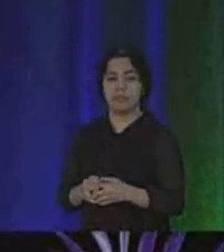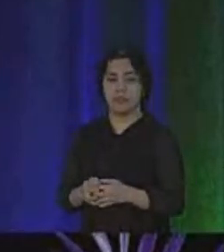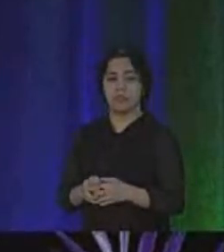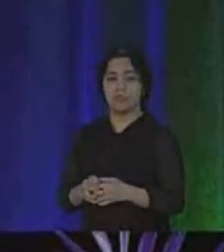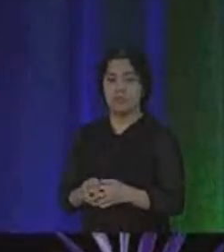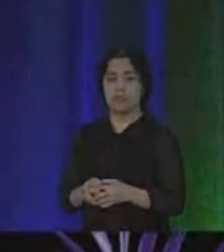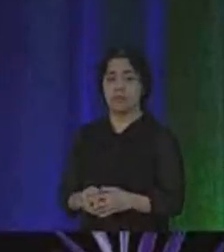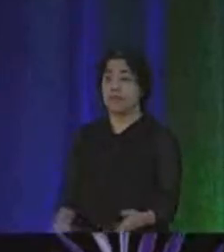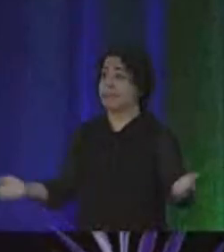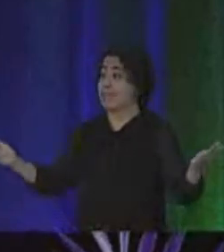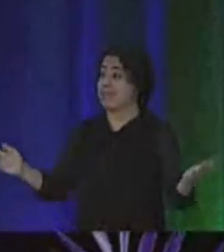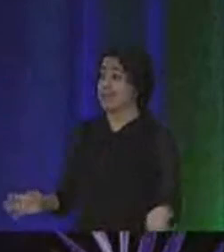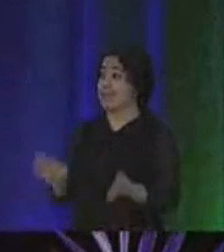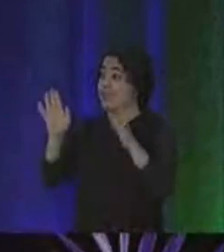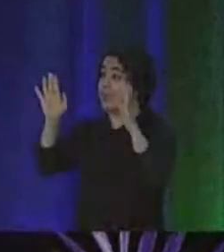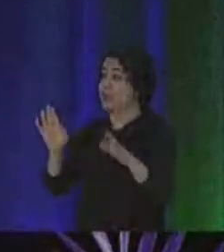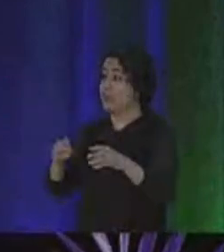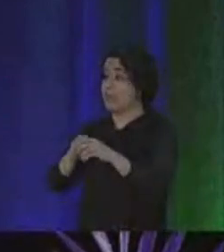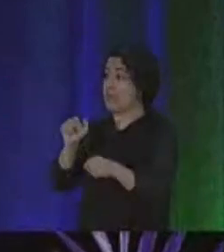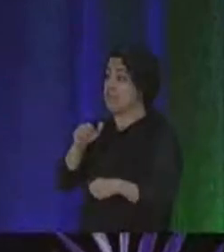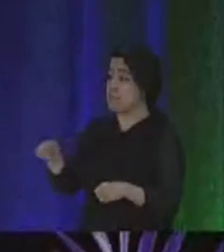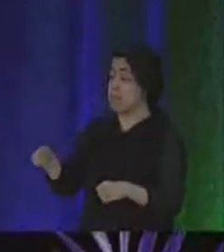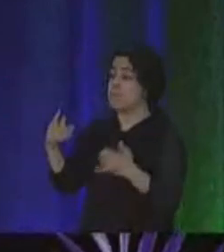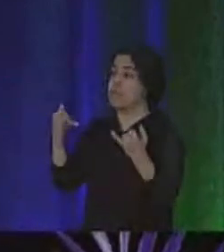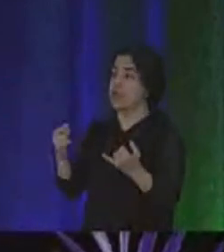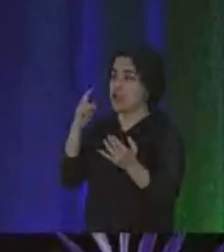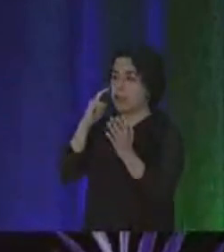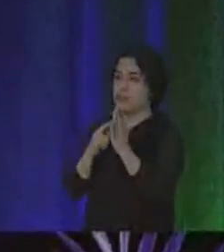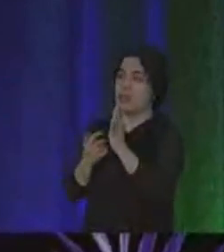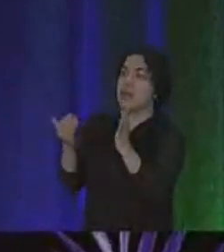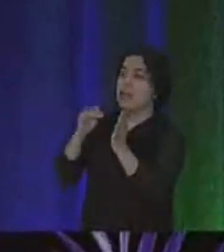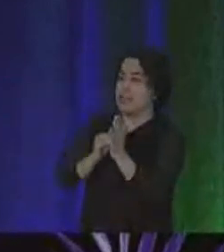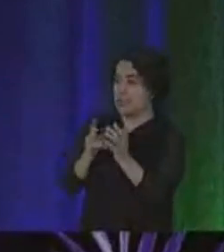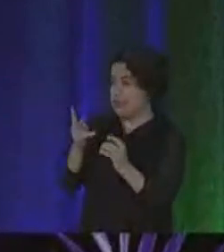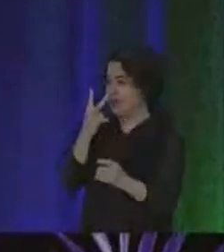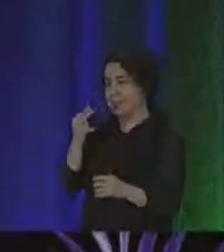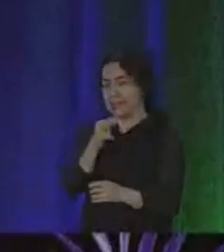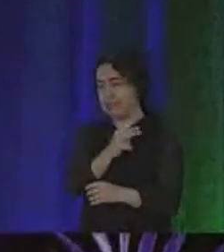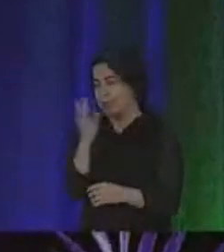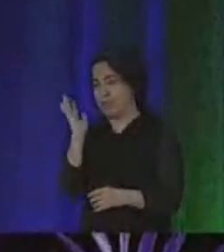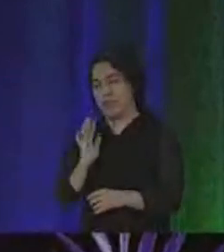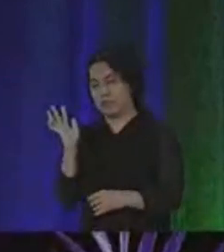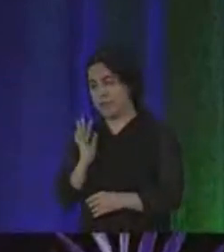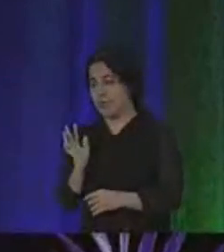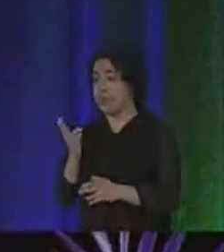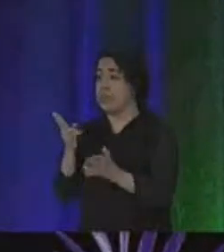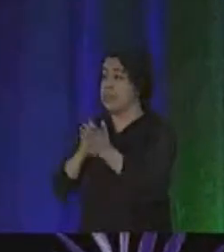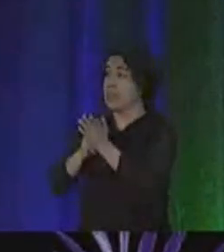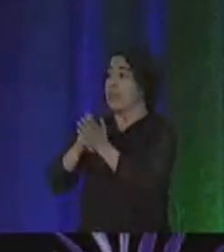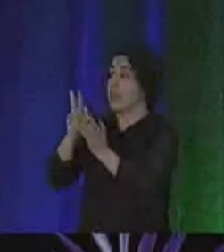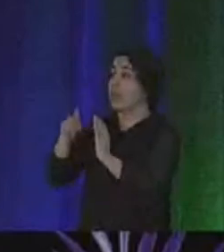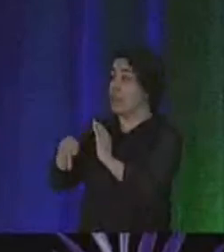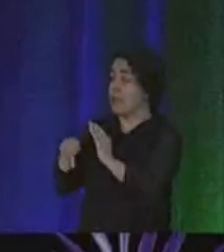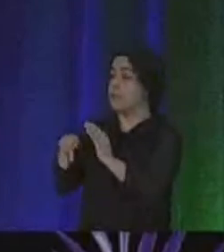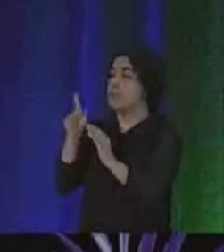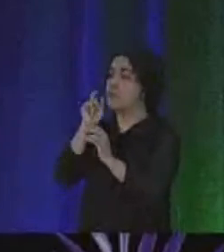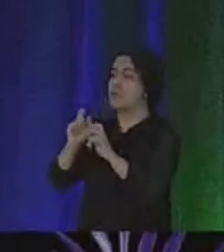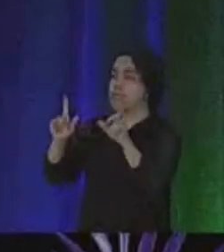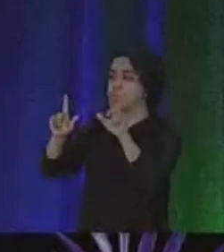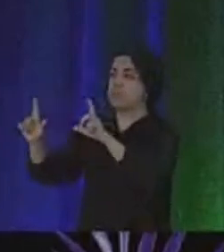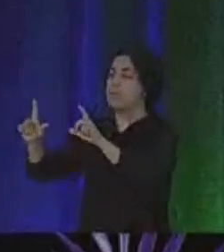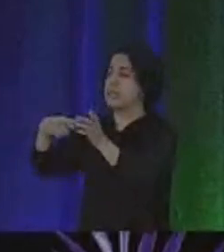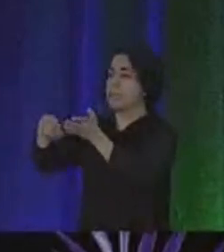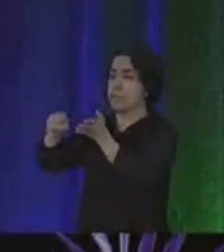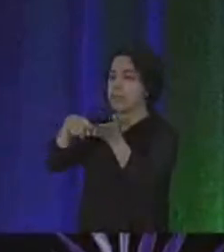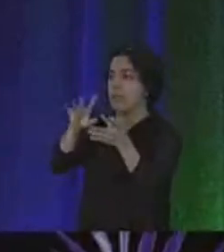And great, I'm in my application. It took me to, again, something you've seen before. Once you go ahead and sign up, we'll get you to the payment screen. But what I